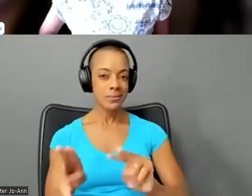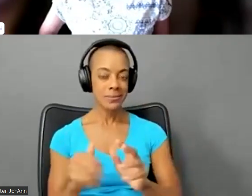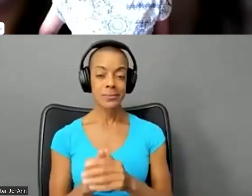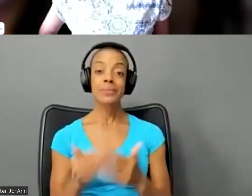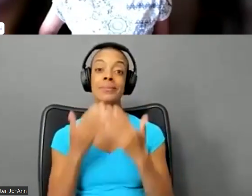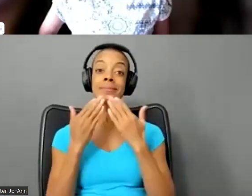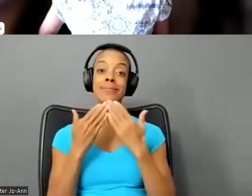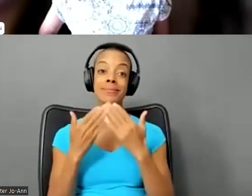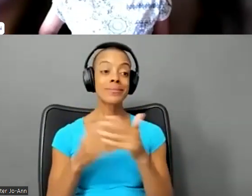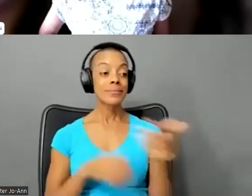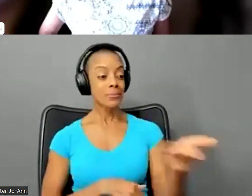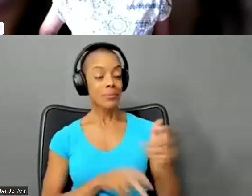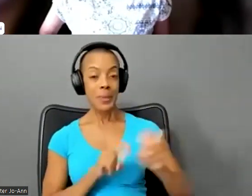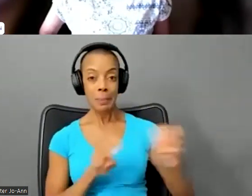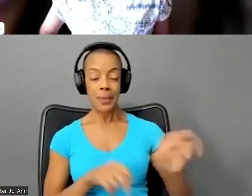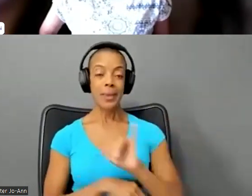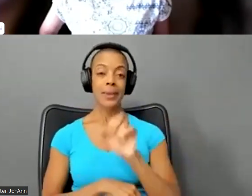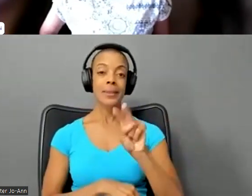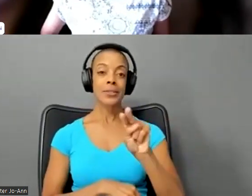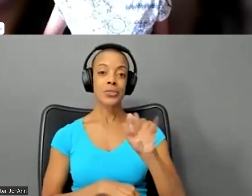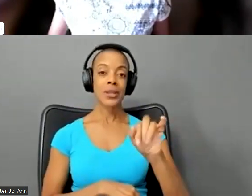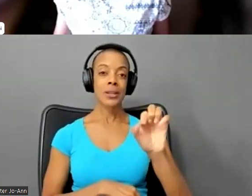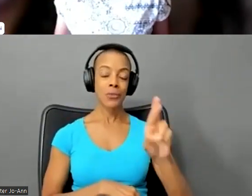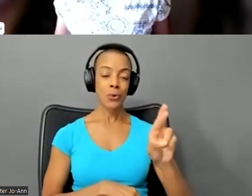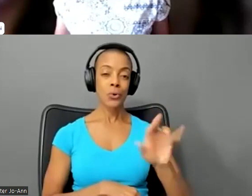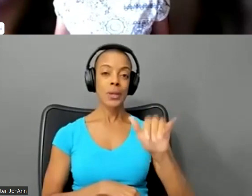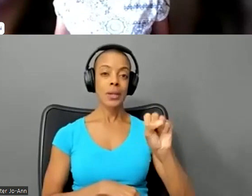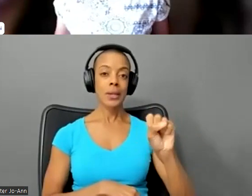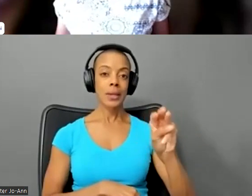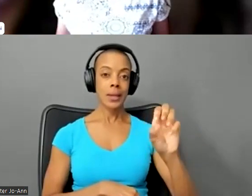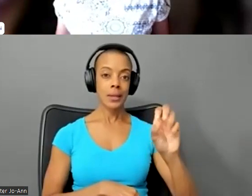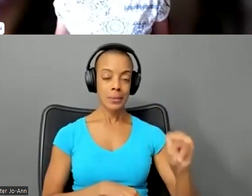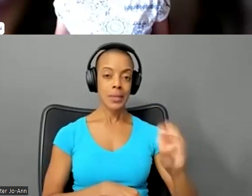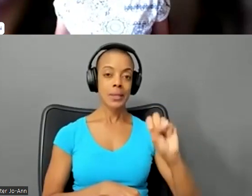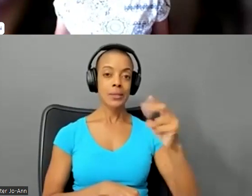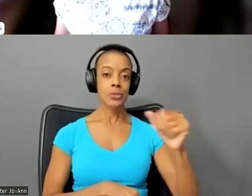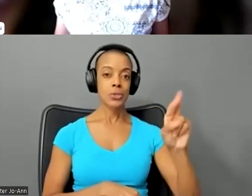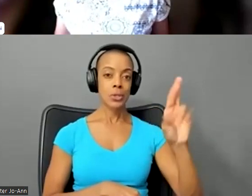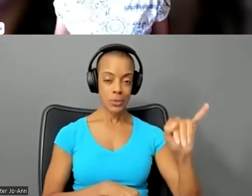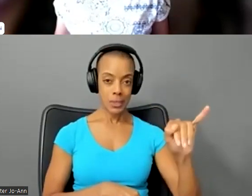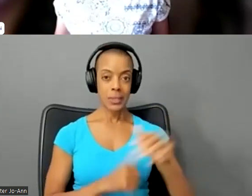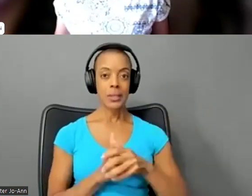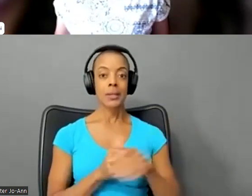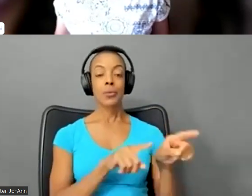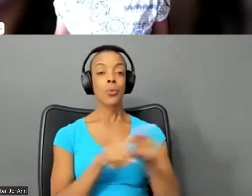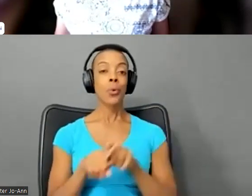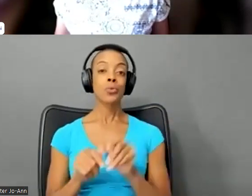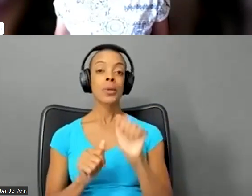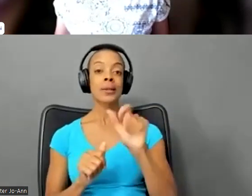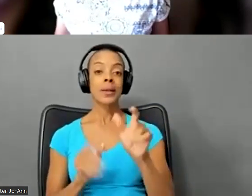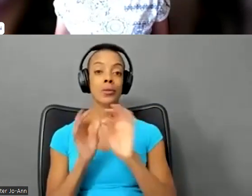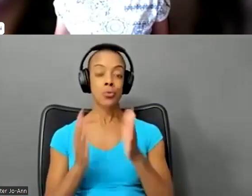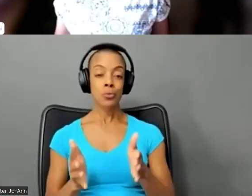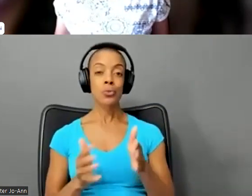our panelists, Jennifer, Yasmin, and Shari, for all the rich knowledge that you brought today, as well to our ASL interpreters, Joanne